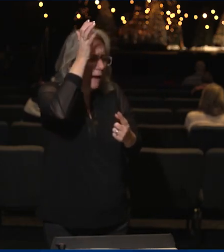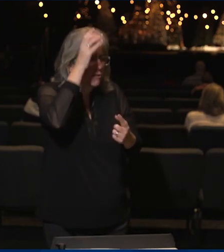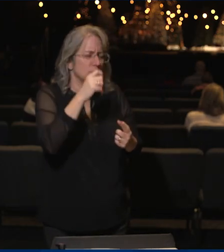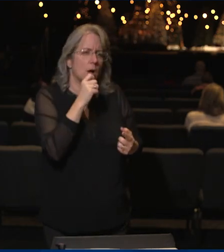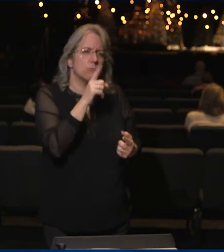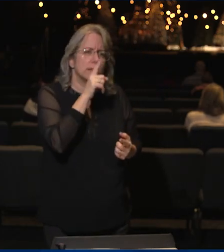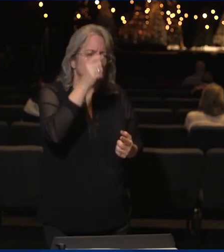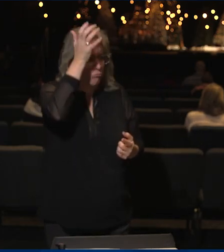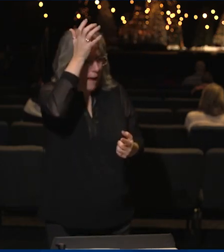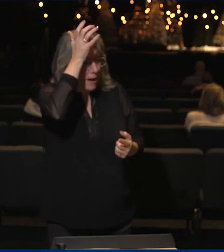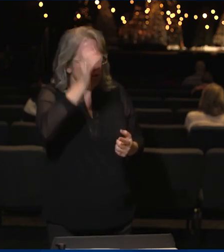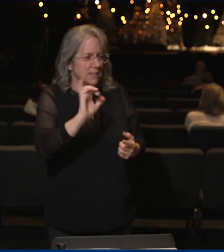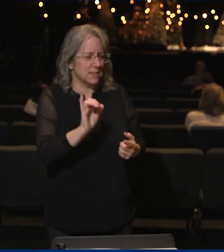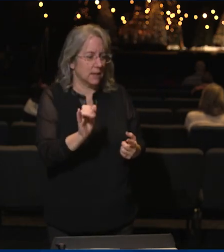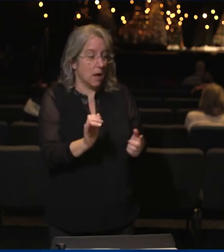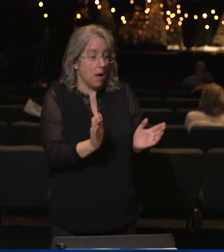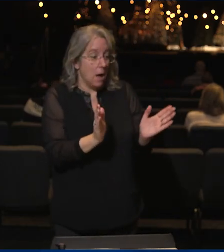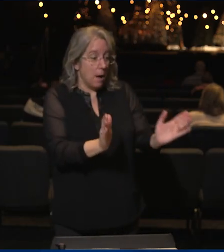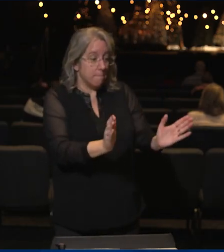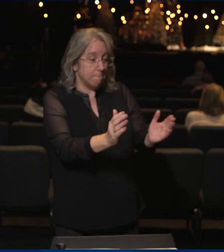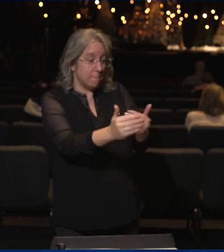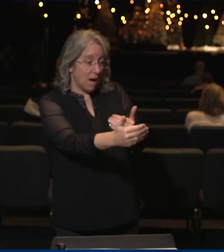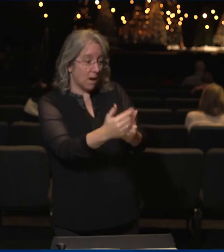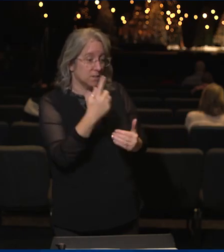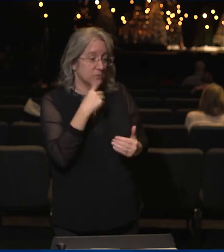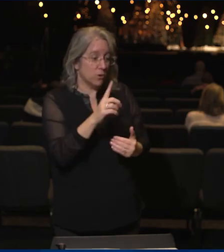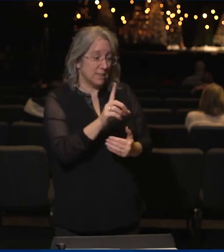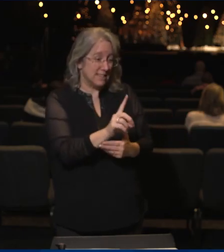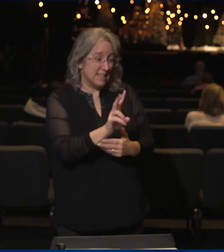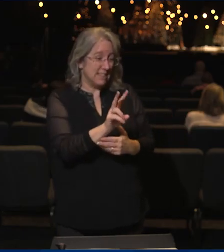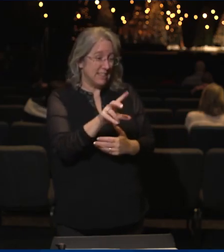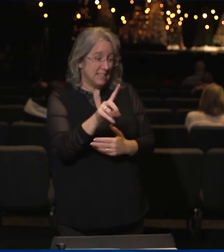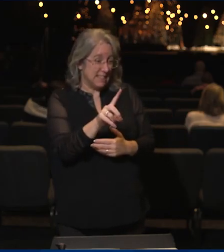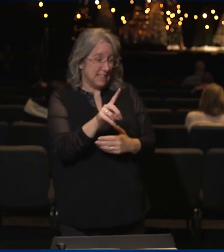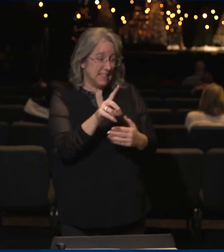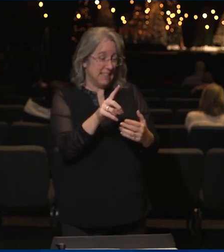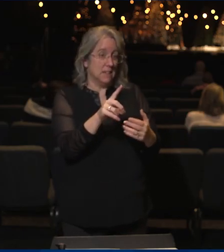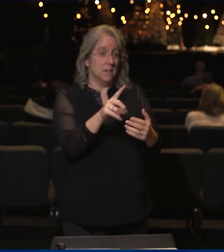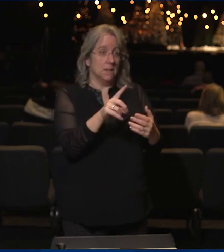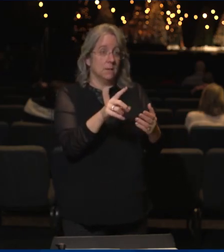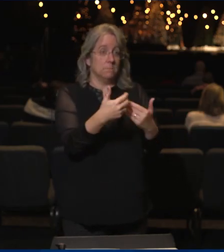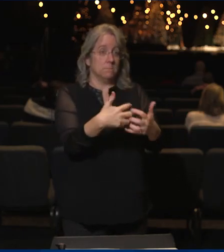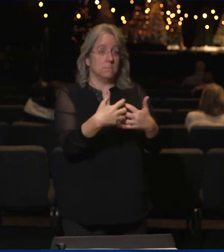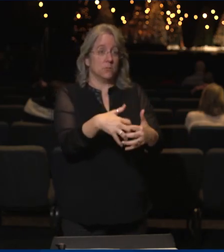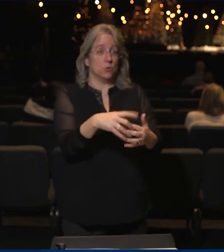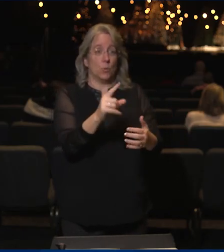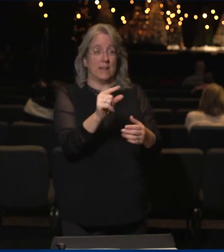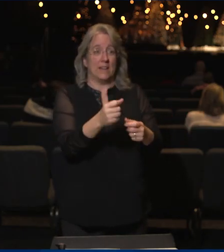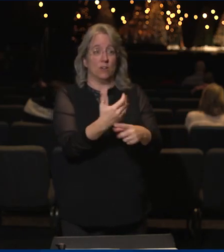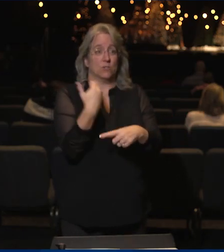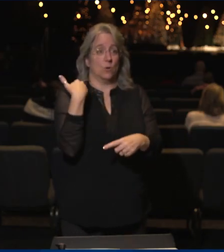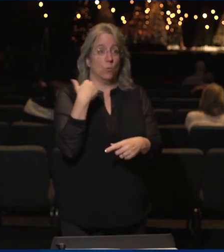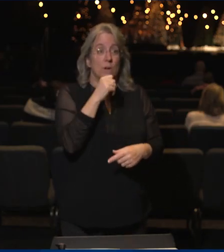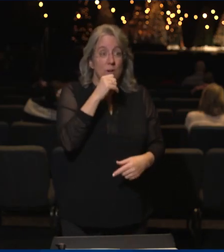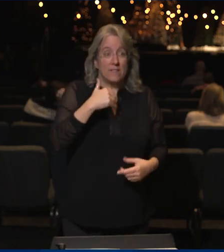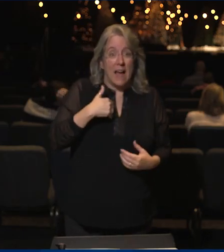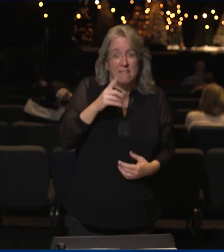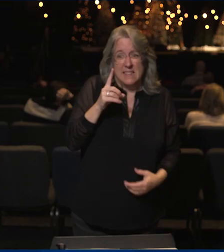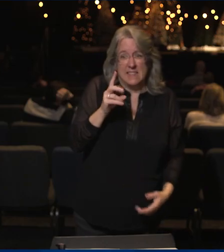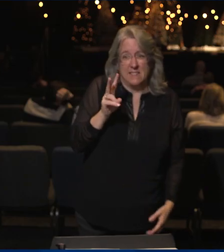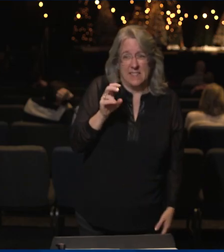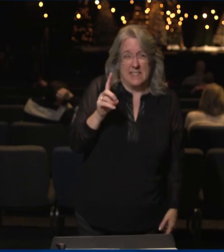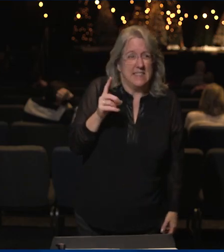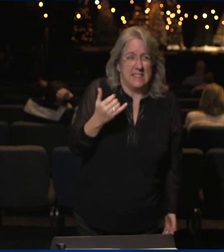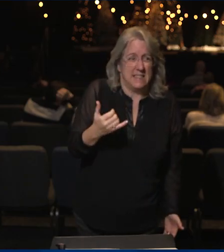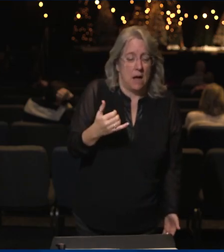oh, look, there's a box for that DVD player that we bought 20 years ago. It's like, you know. We don't have any DVDs anymore. We do,